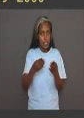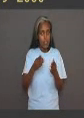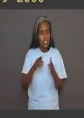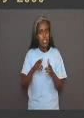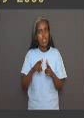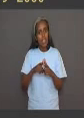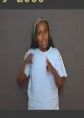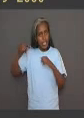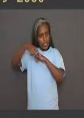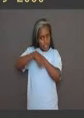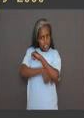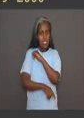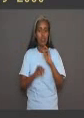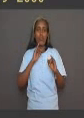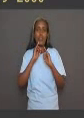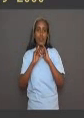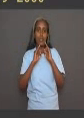great deal of information.